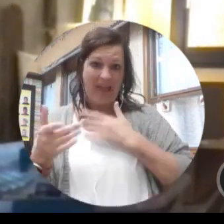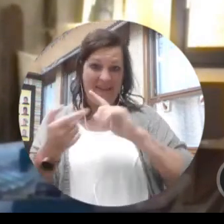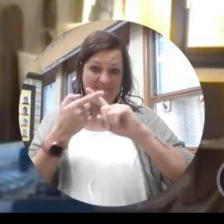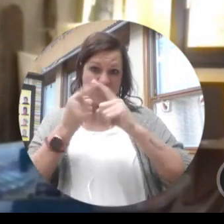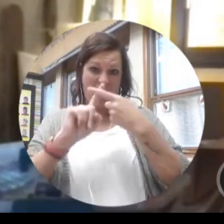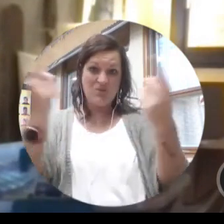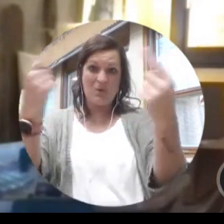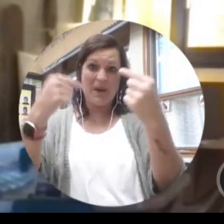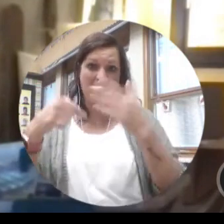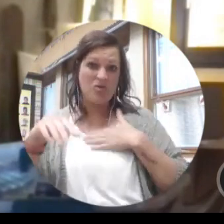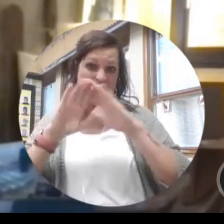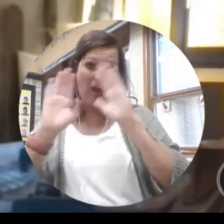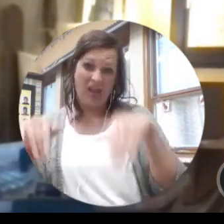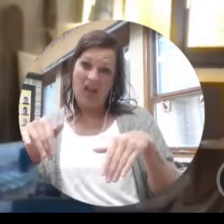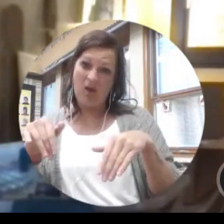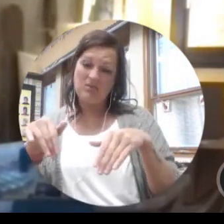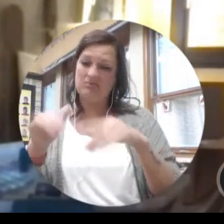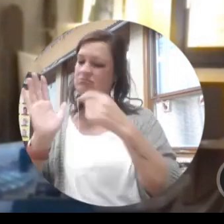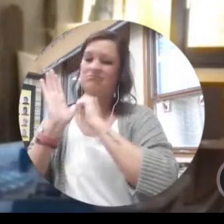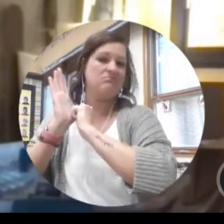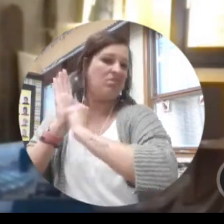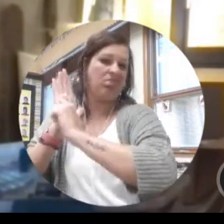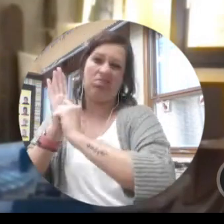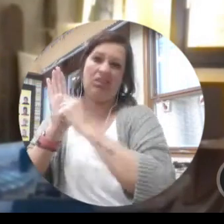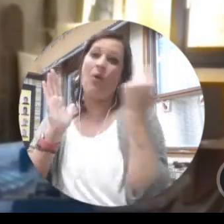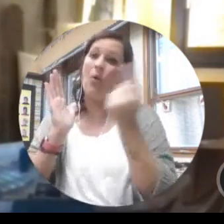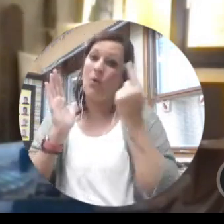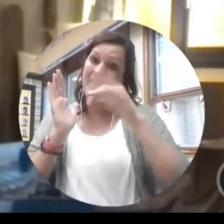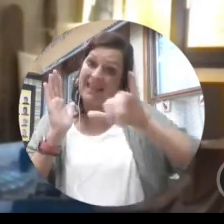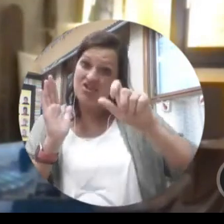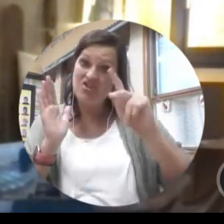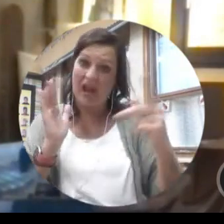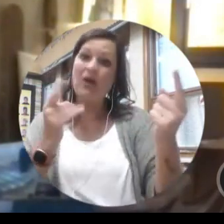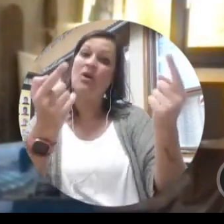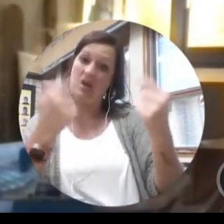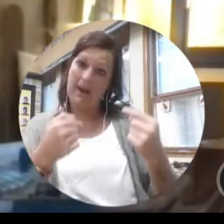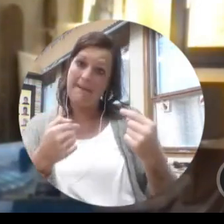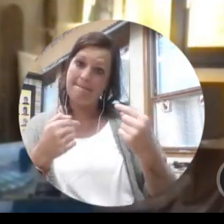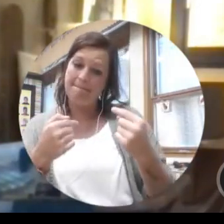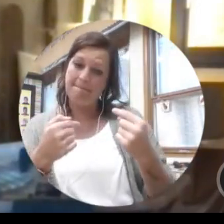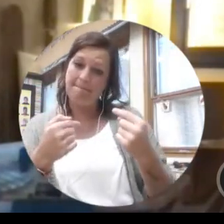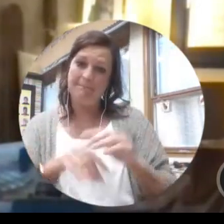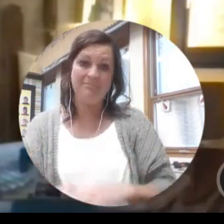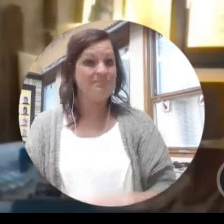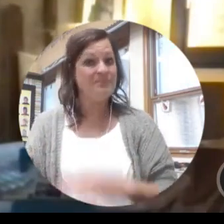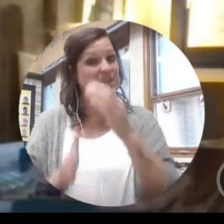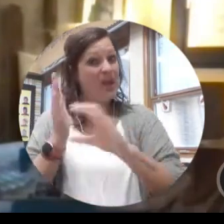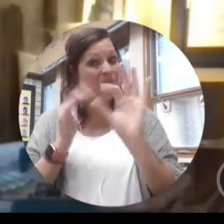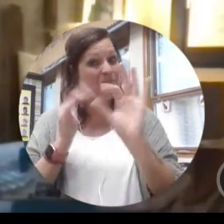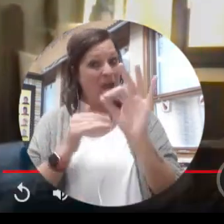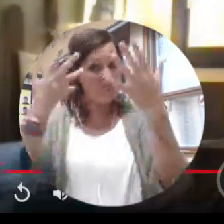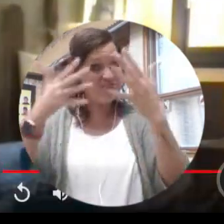house, and wrote, only Jack is coming. And that is the end of chapter 9.